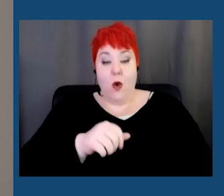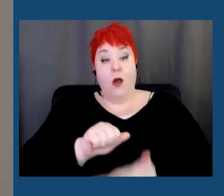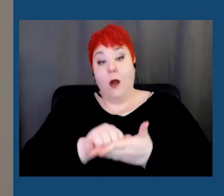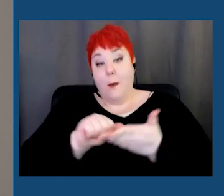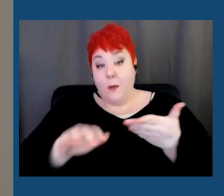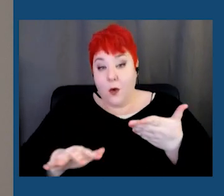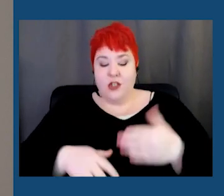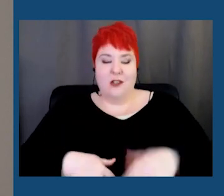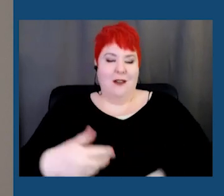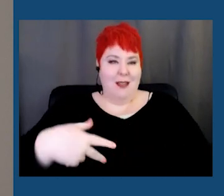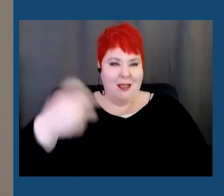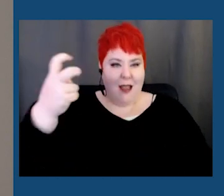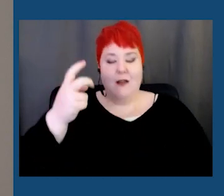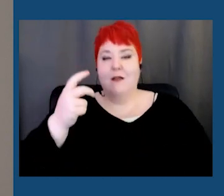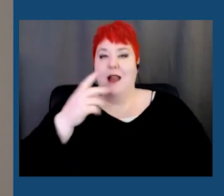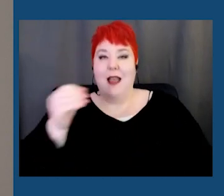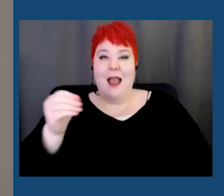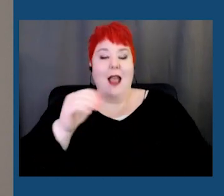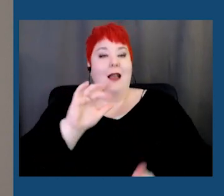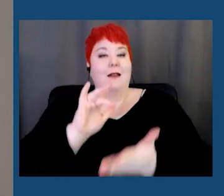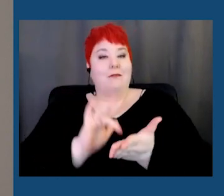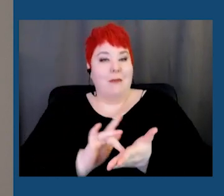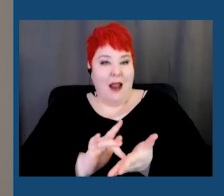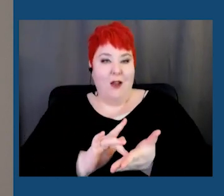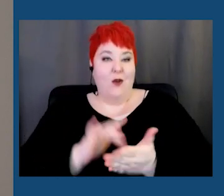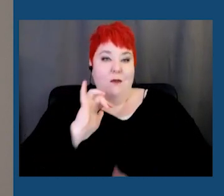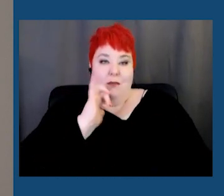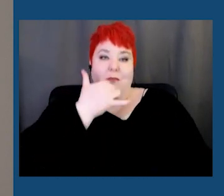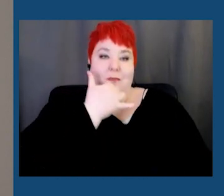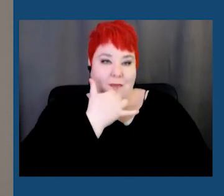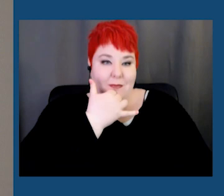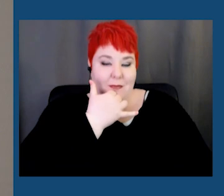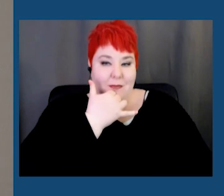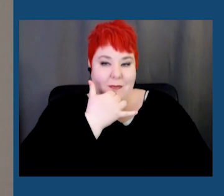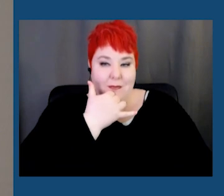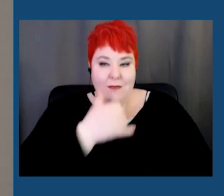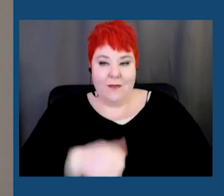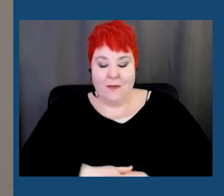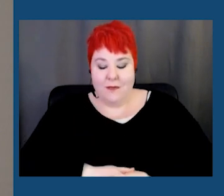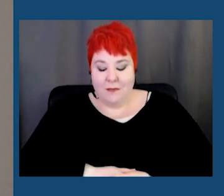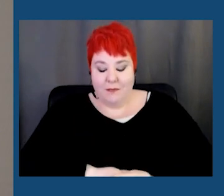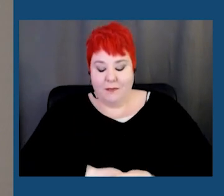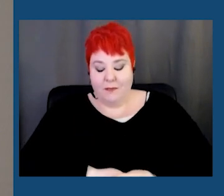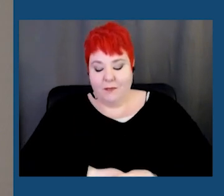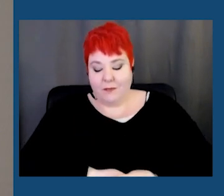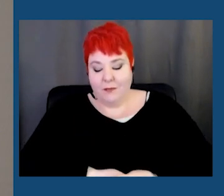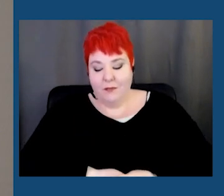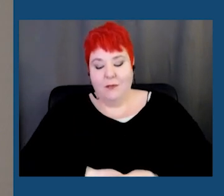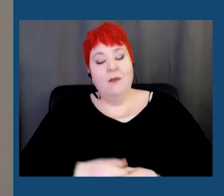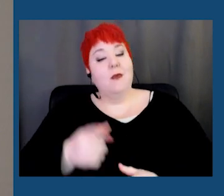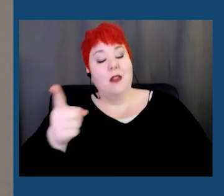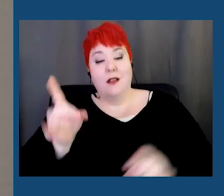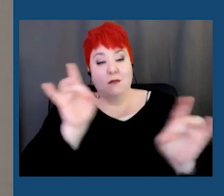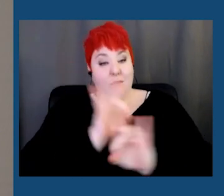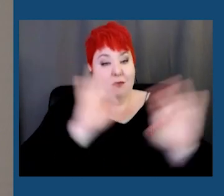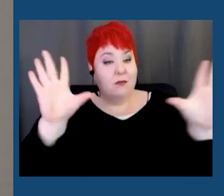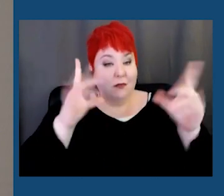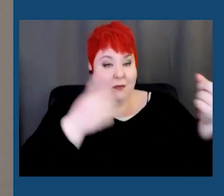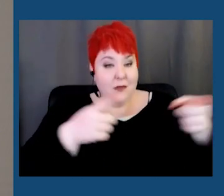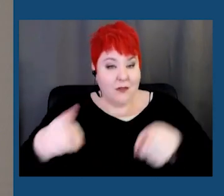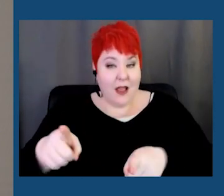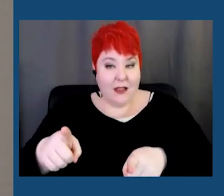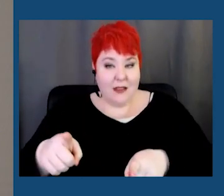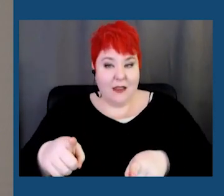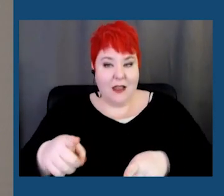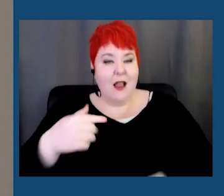from doctors who mistreat those who seek this critical care. After this horrendous event, I faced